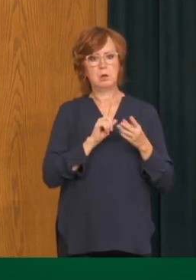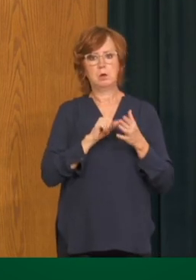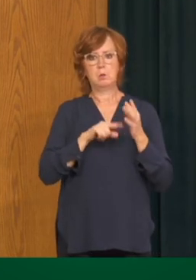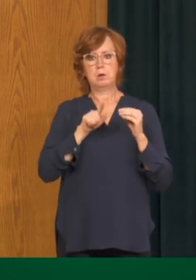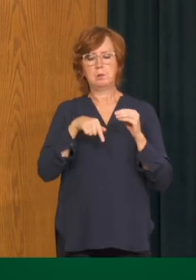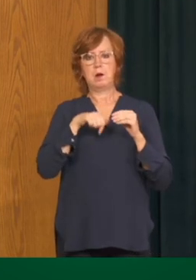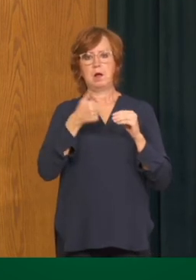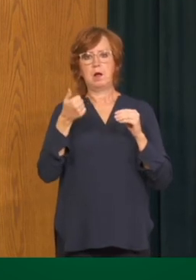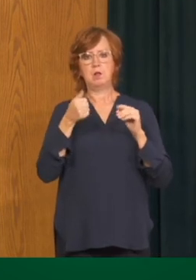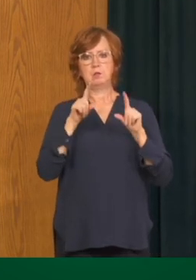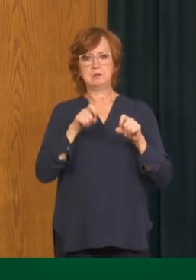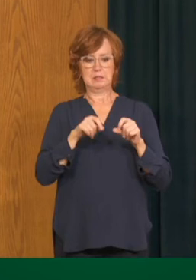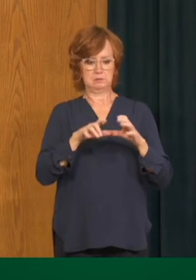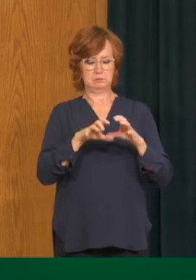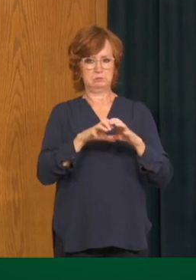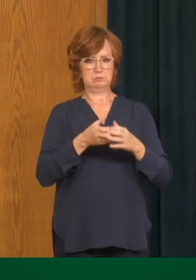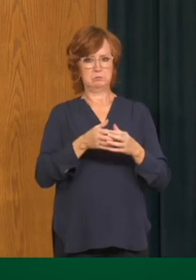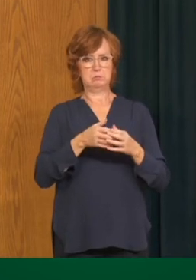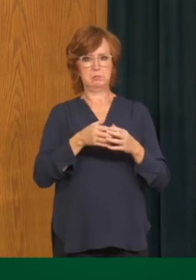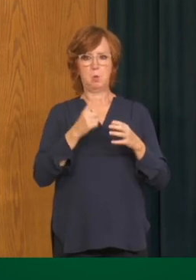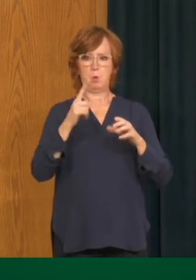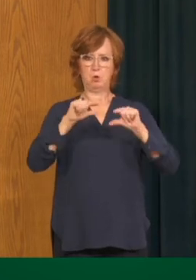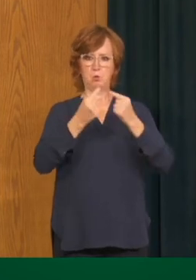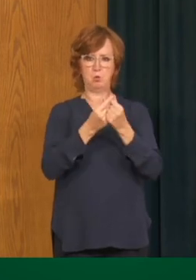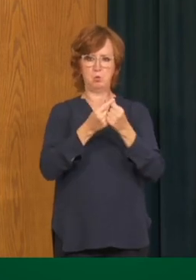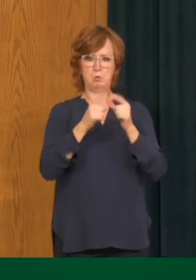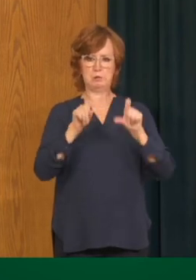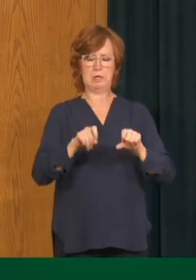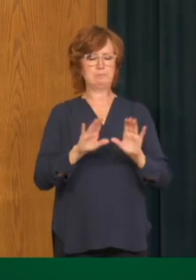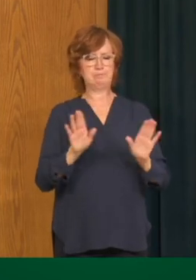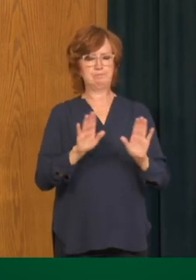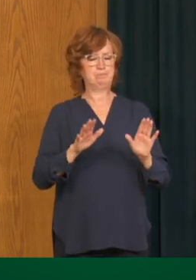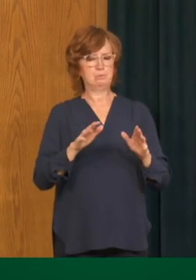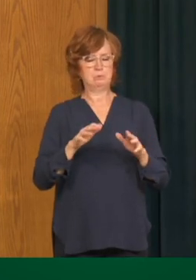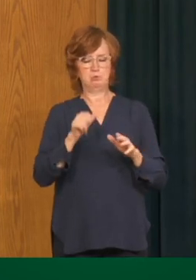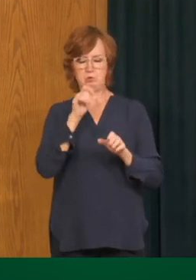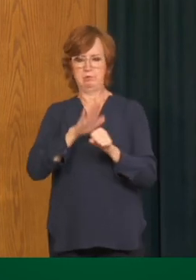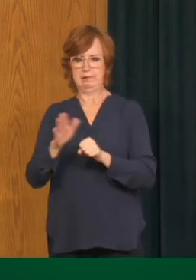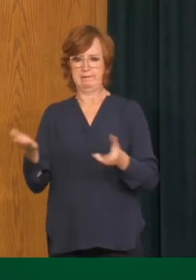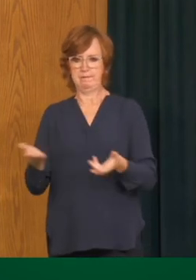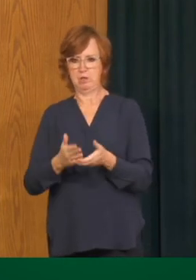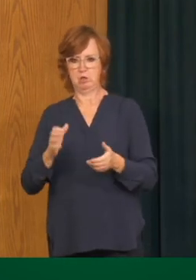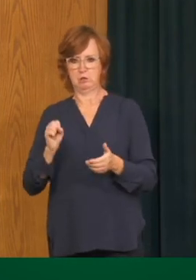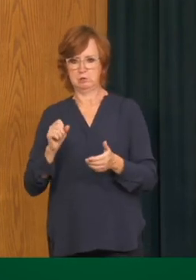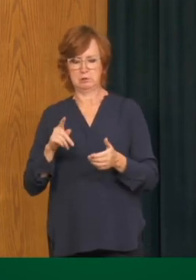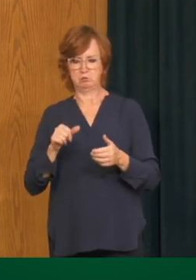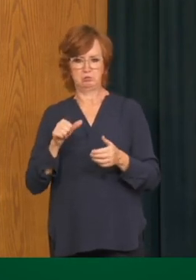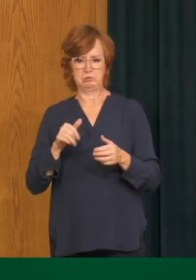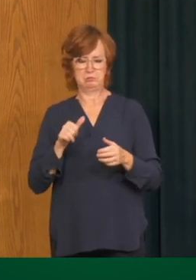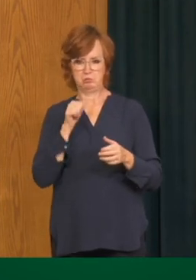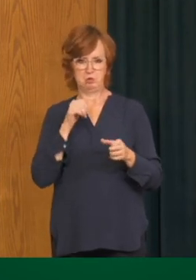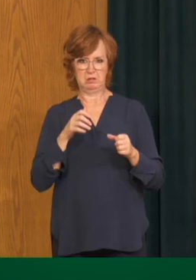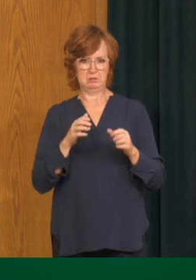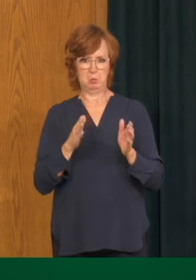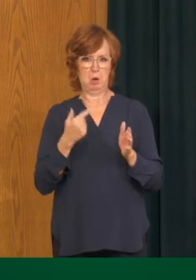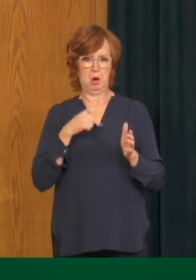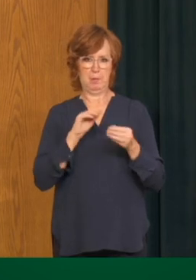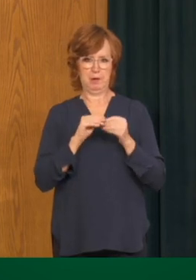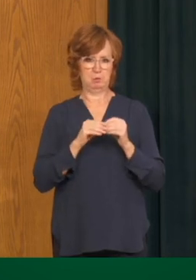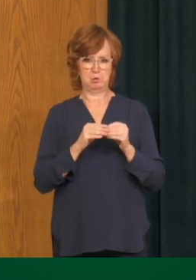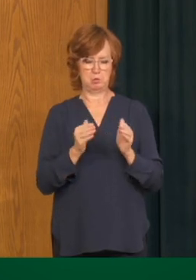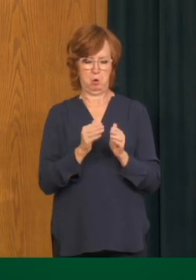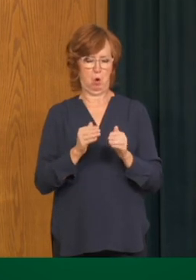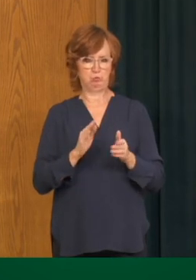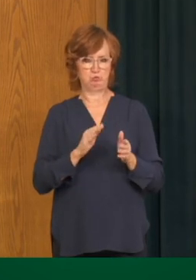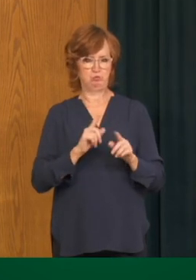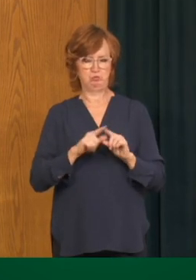which isn't a large enough pool just yet, from my understanding, to be as useful as we may hope. So all of